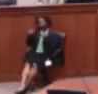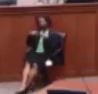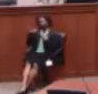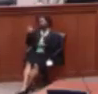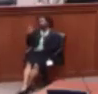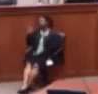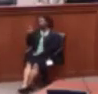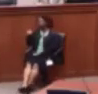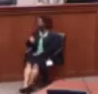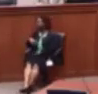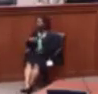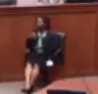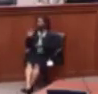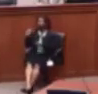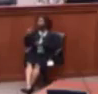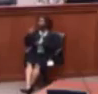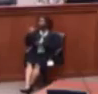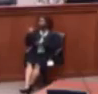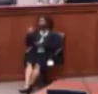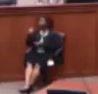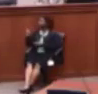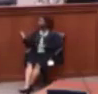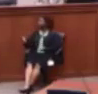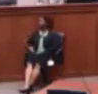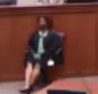What's our first item?